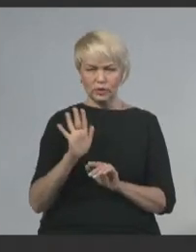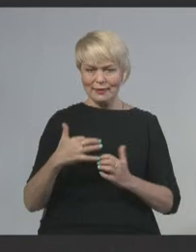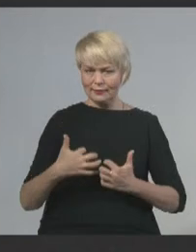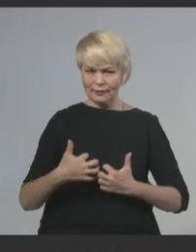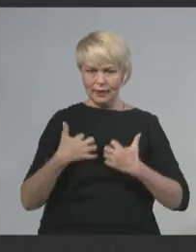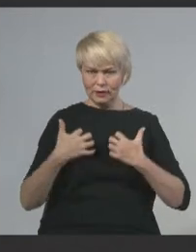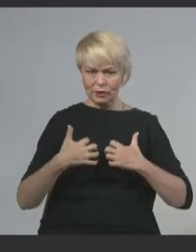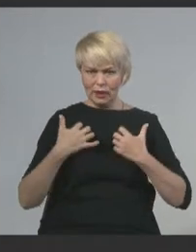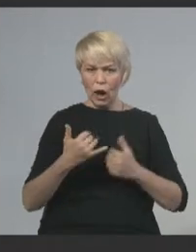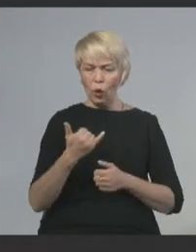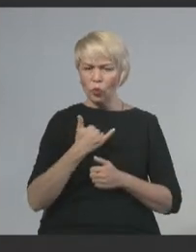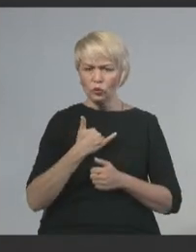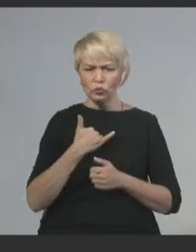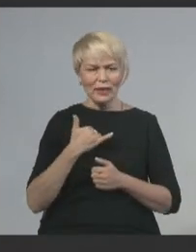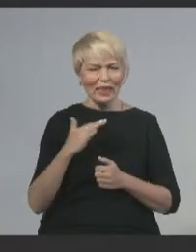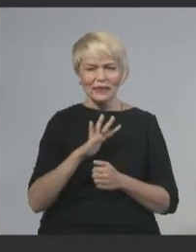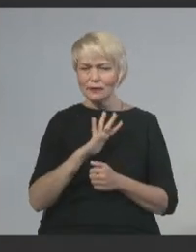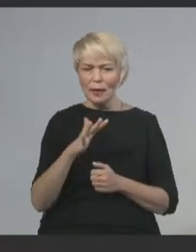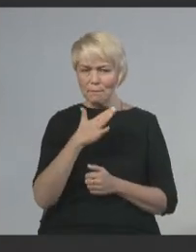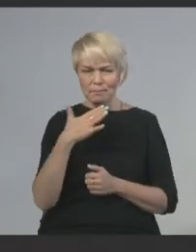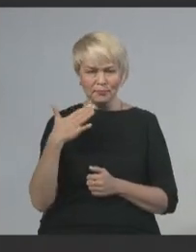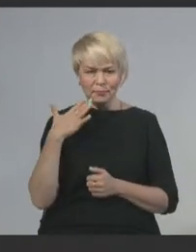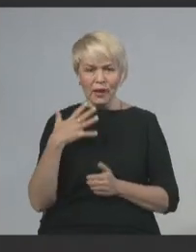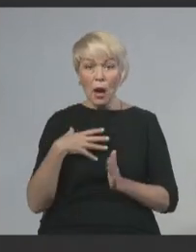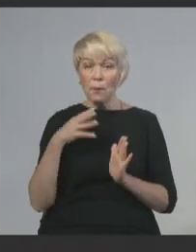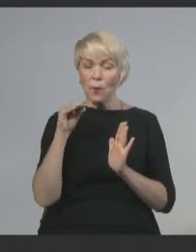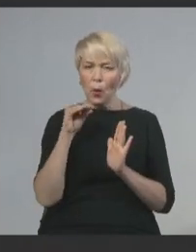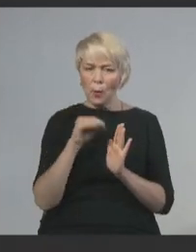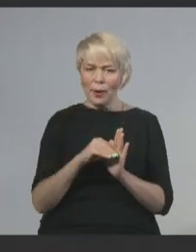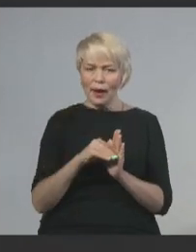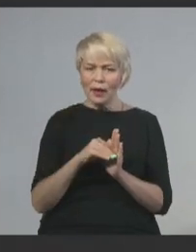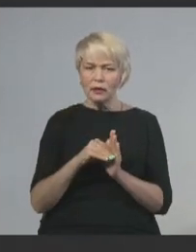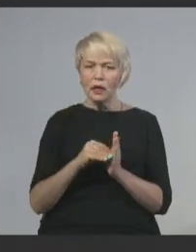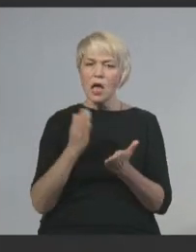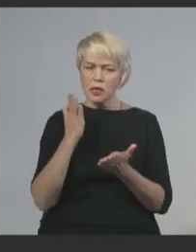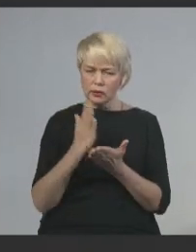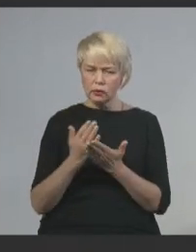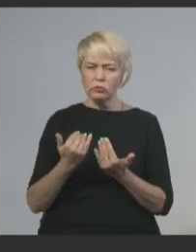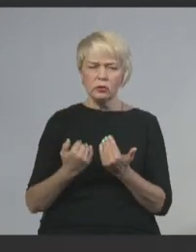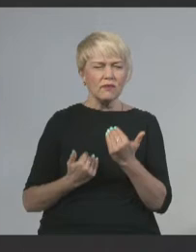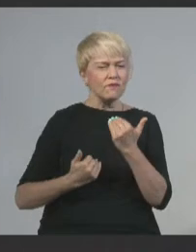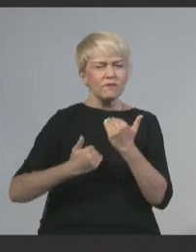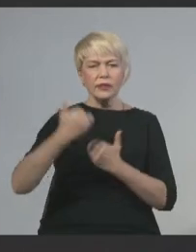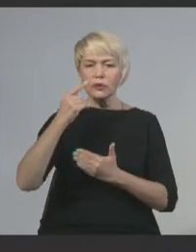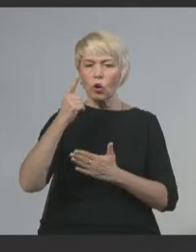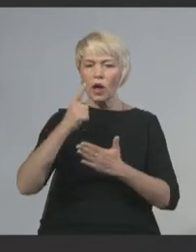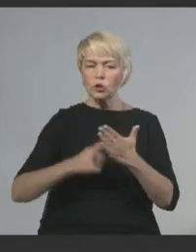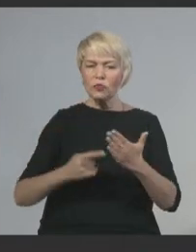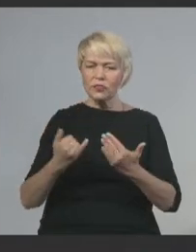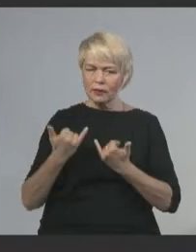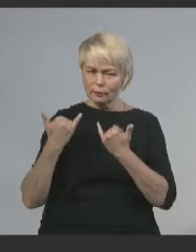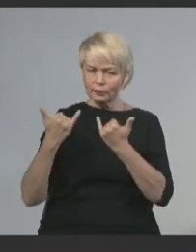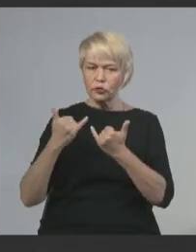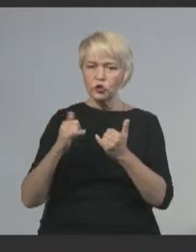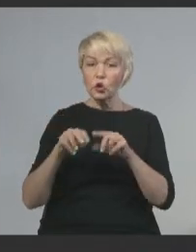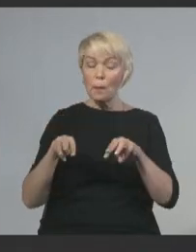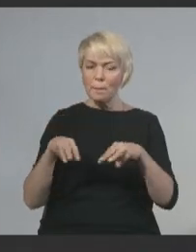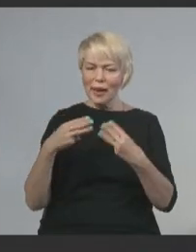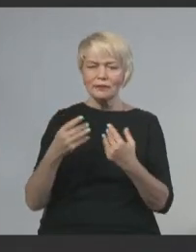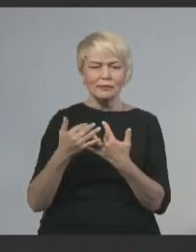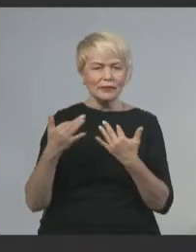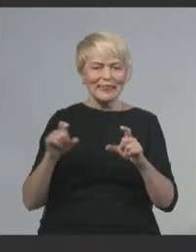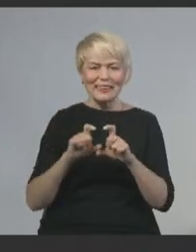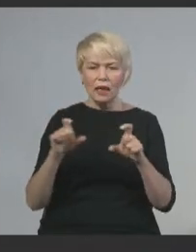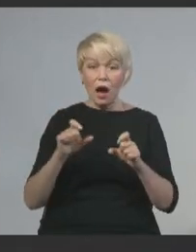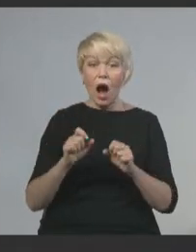and the institutions was there any any other impact on the media sector was there any kind of lockdown which